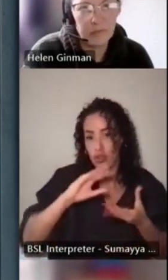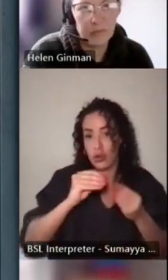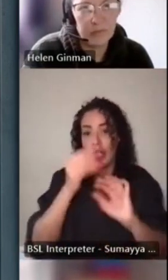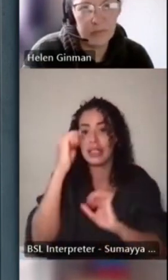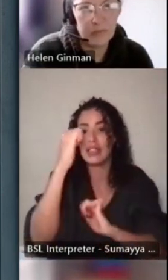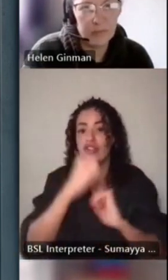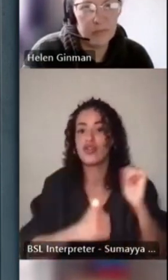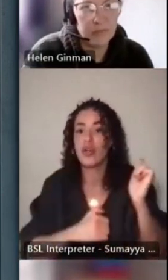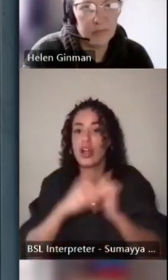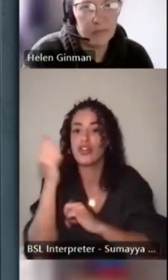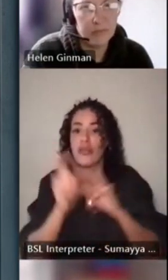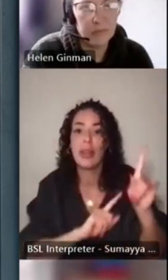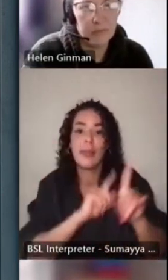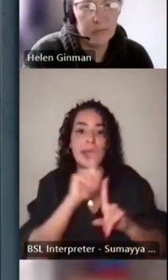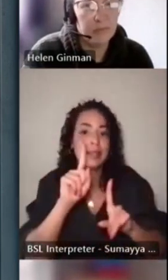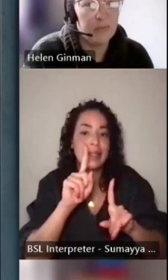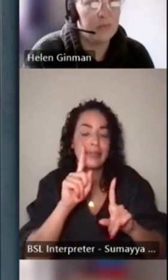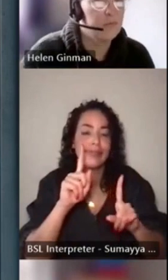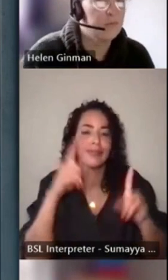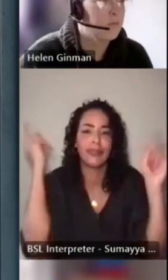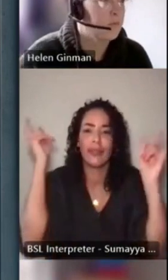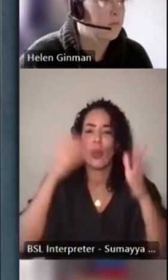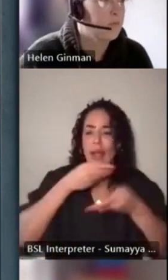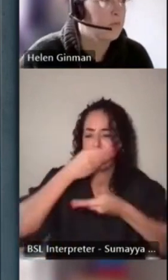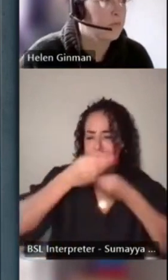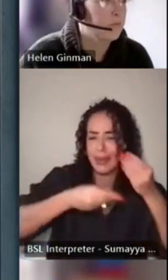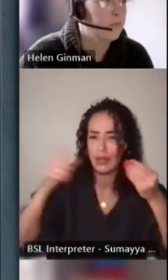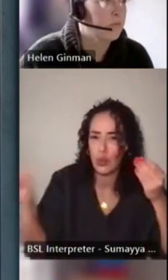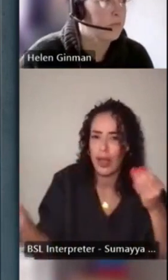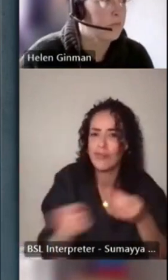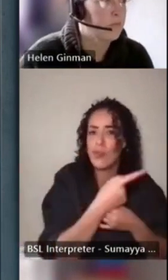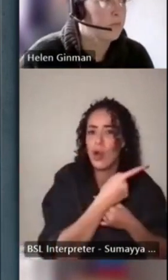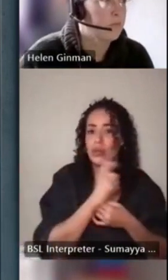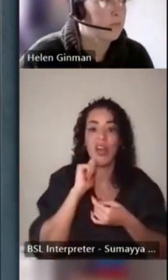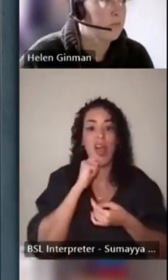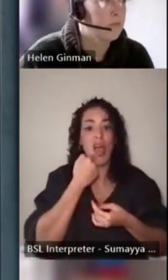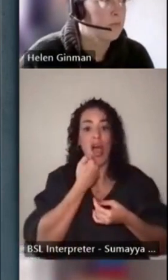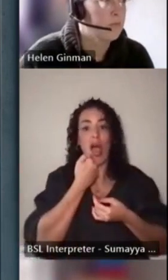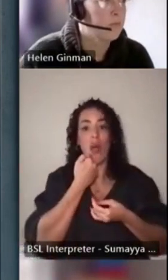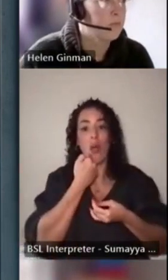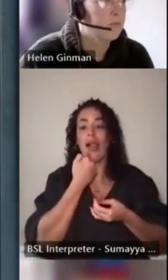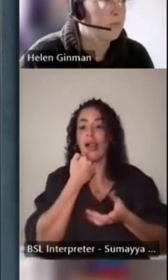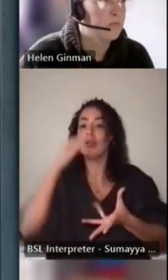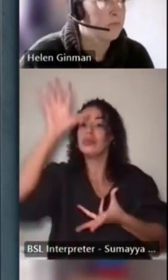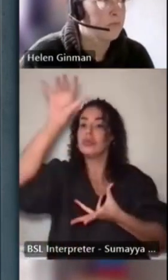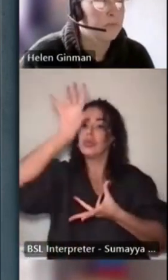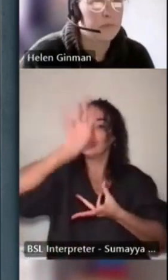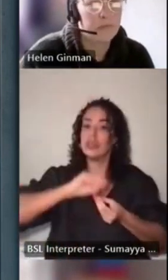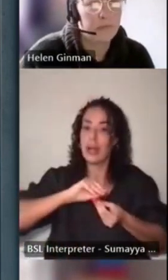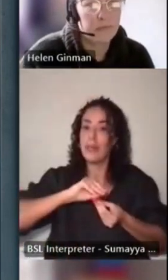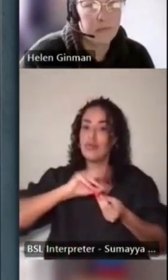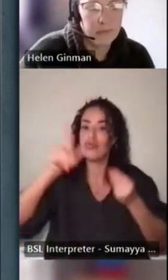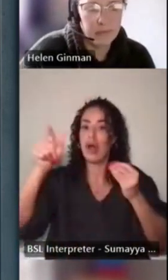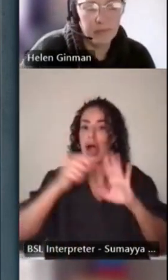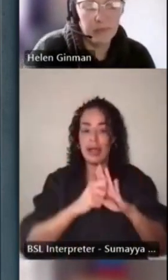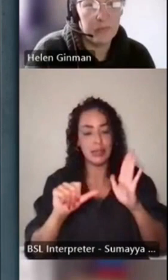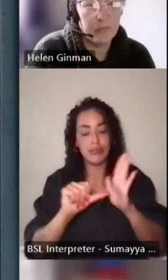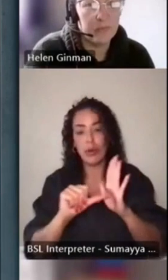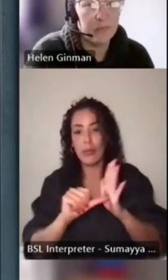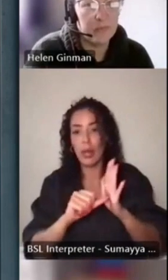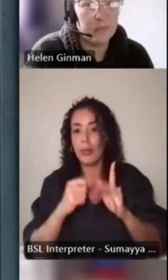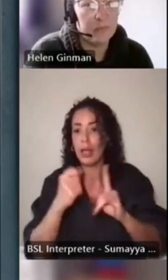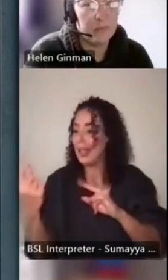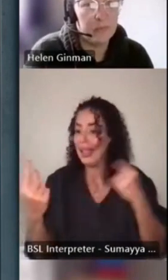explain to both parties or all the parties involved that you're going to give an overview of the issues, and each party will be allowed to share their